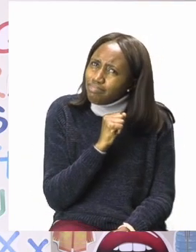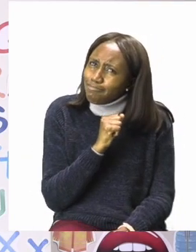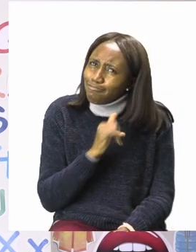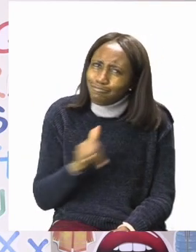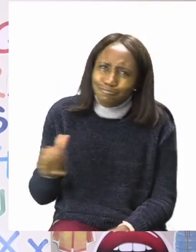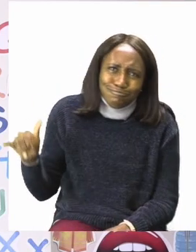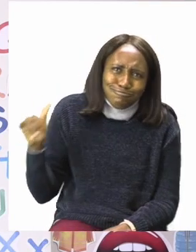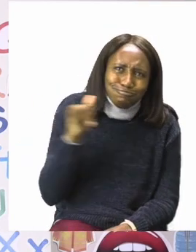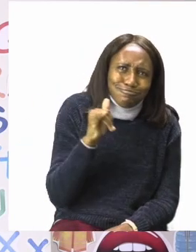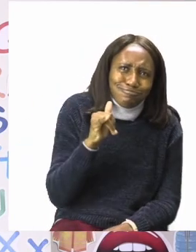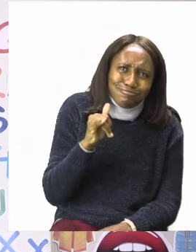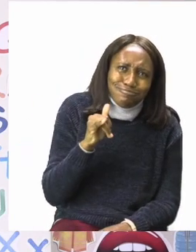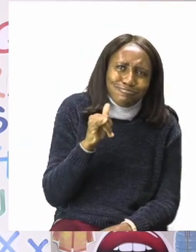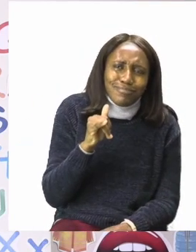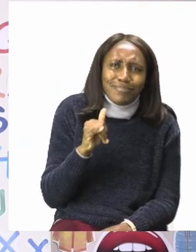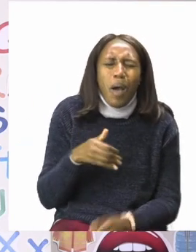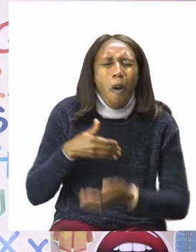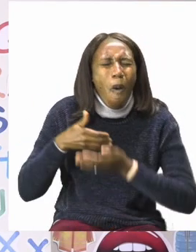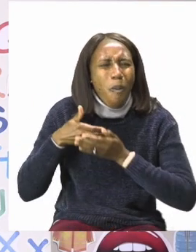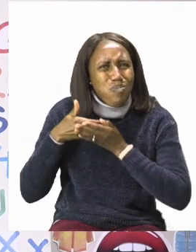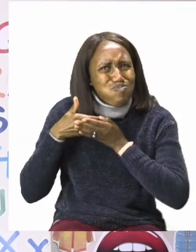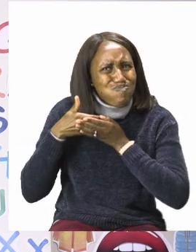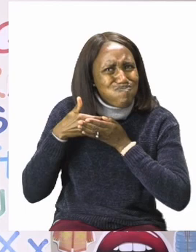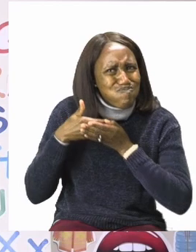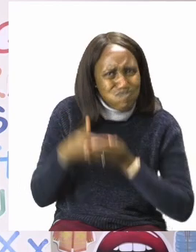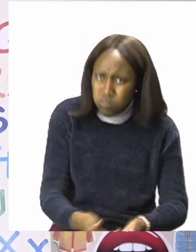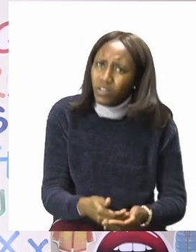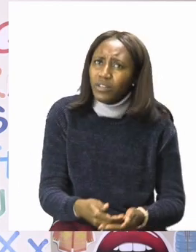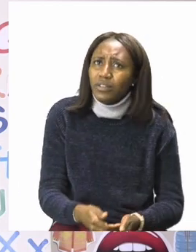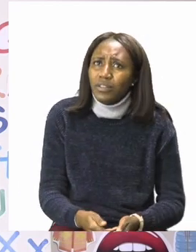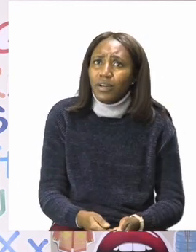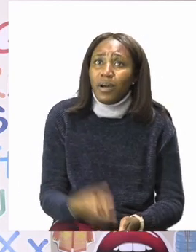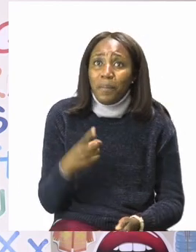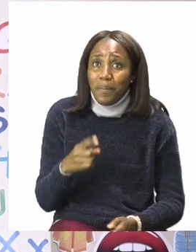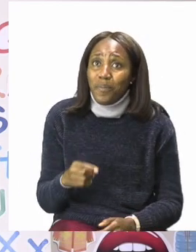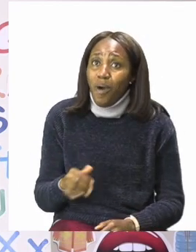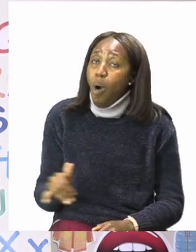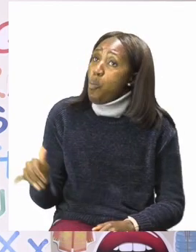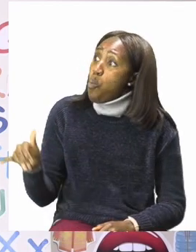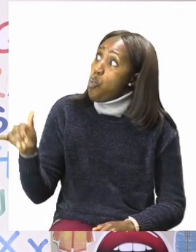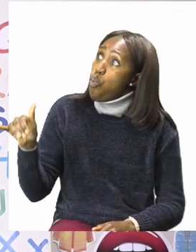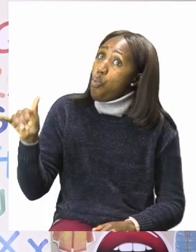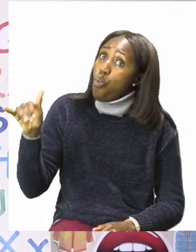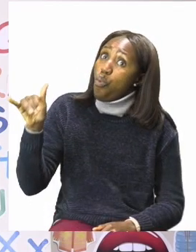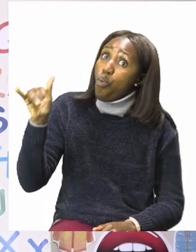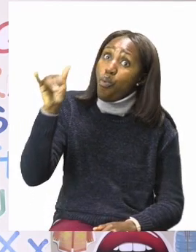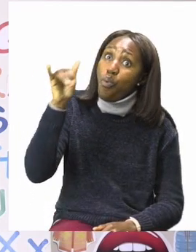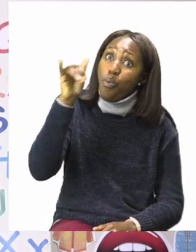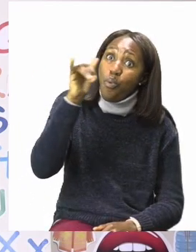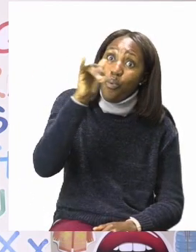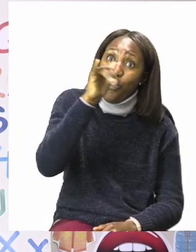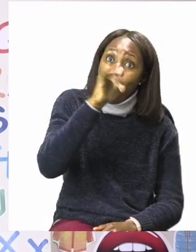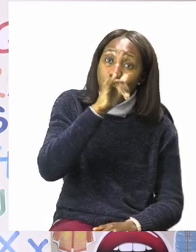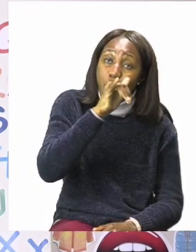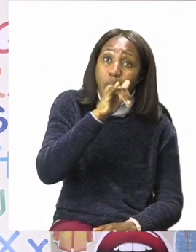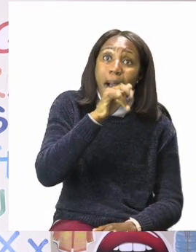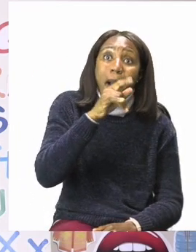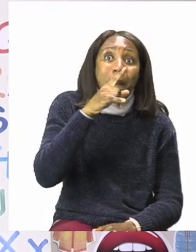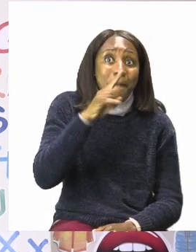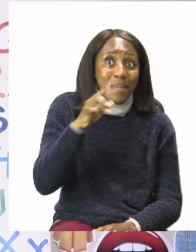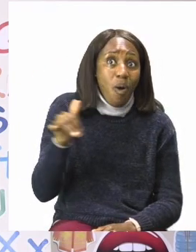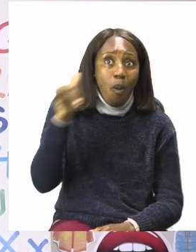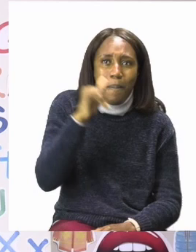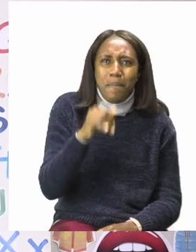is very heavy, but it can still fly like a bird. Although inside an airplane, there